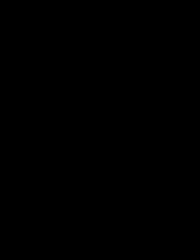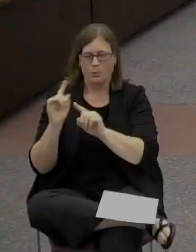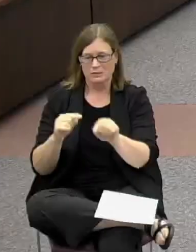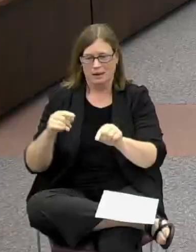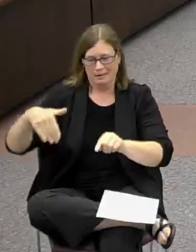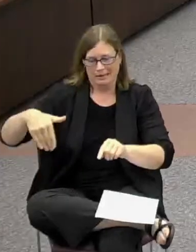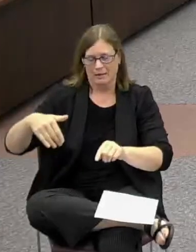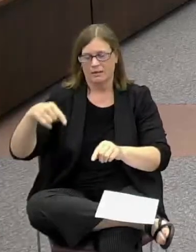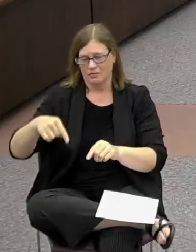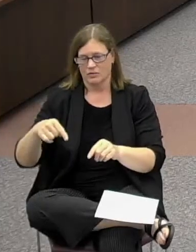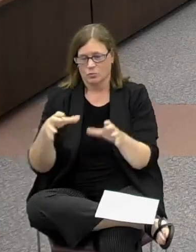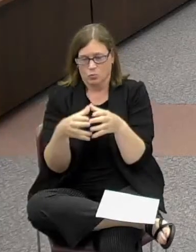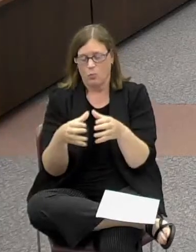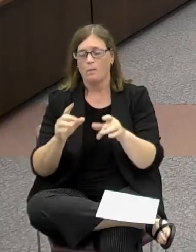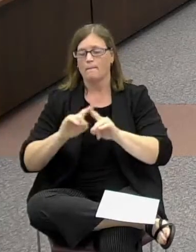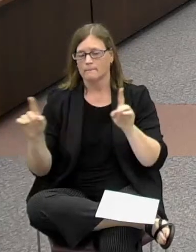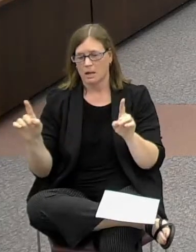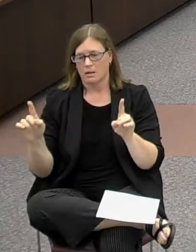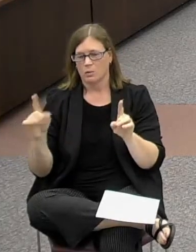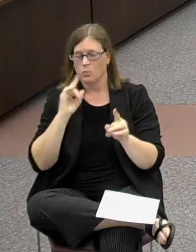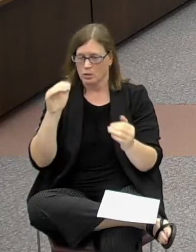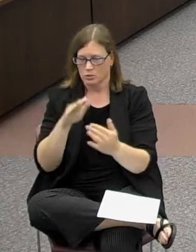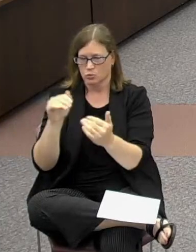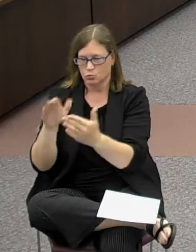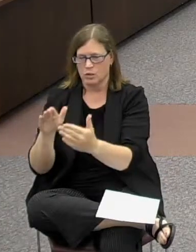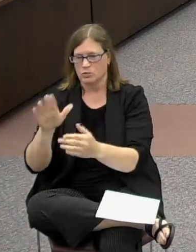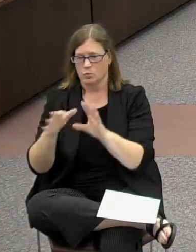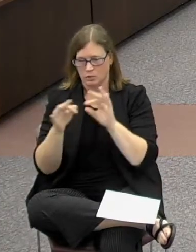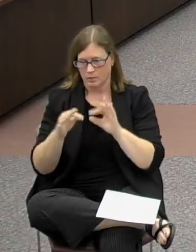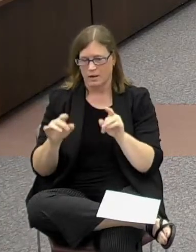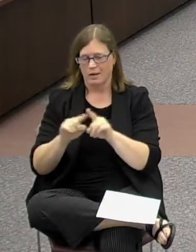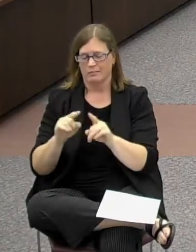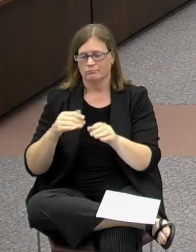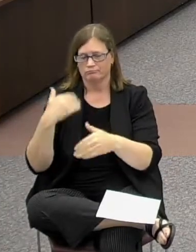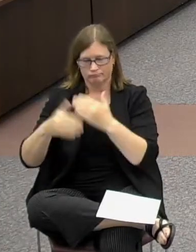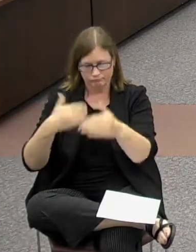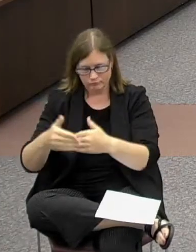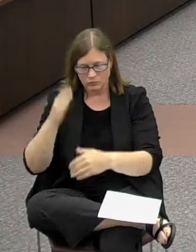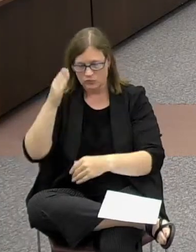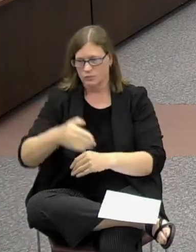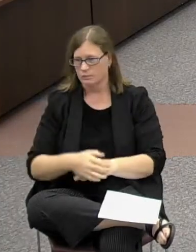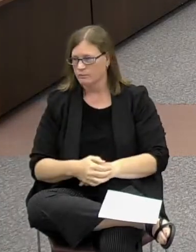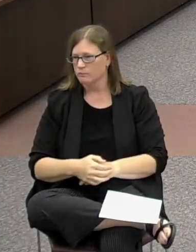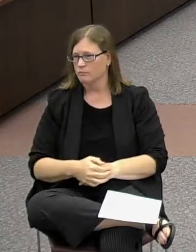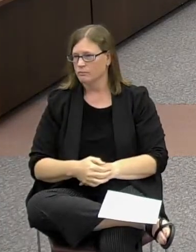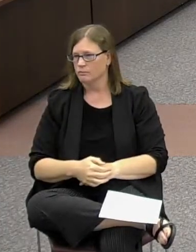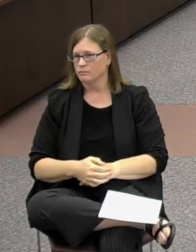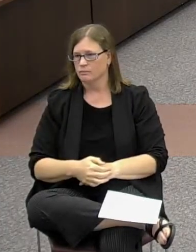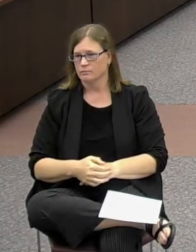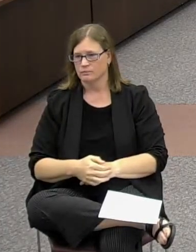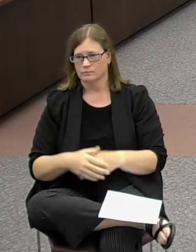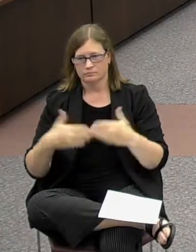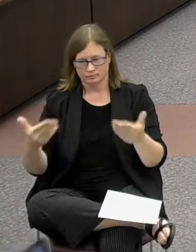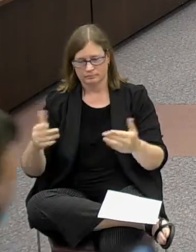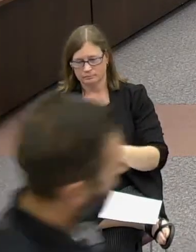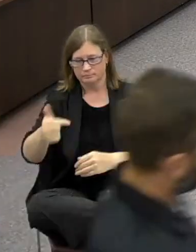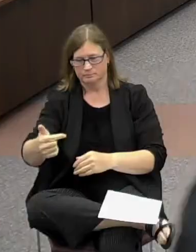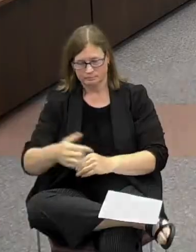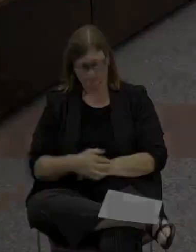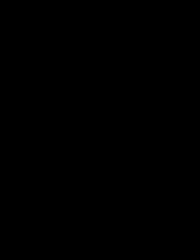this forum, but we will certainly address your comments as we go forward as well. So with that, when you're